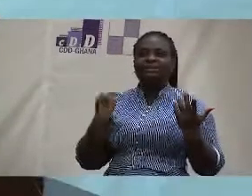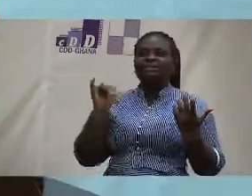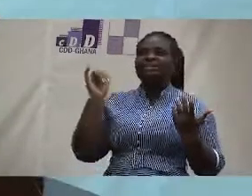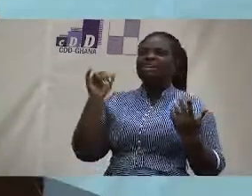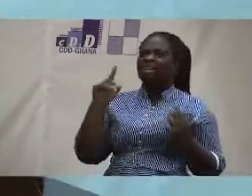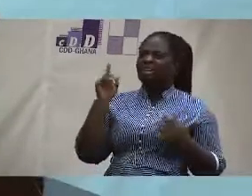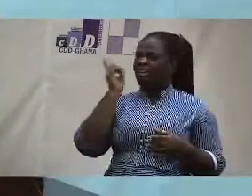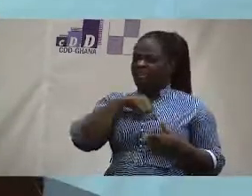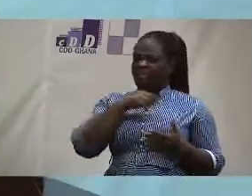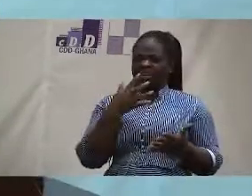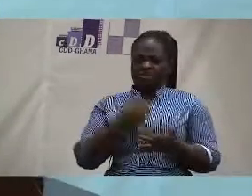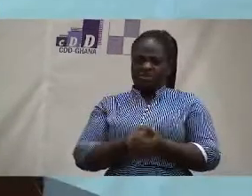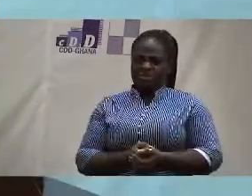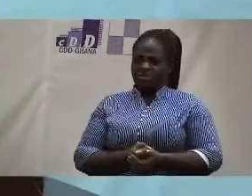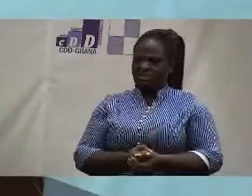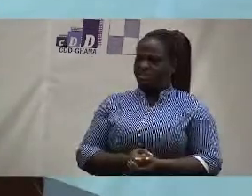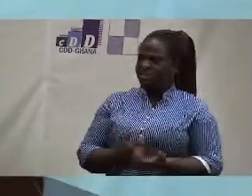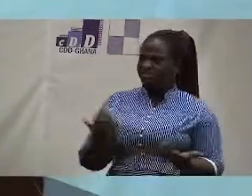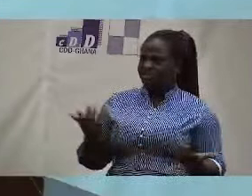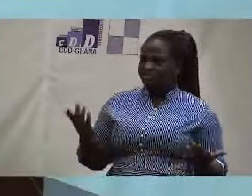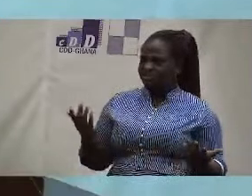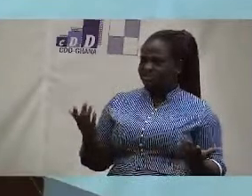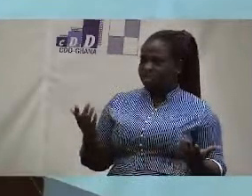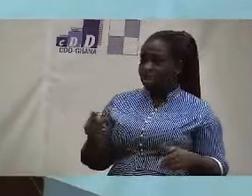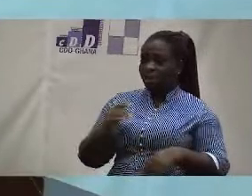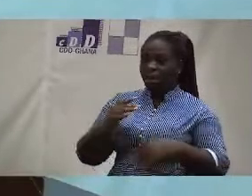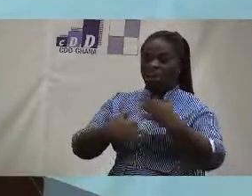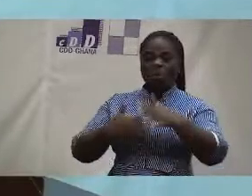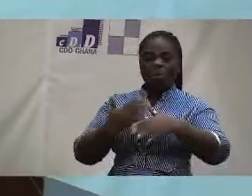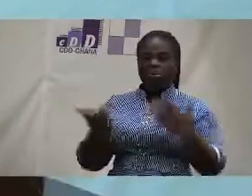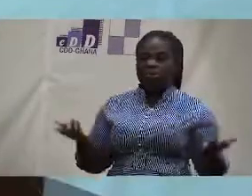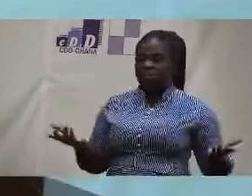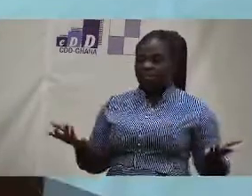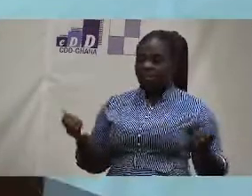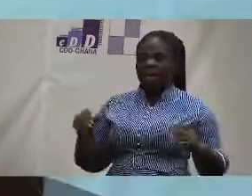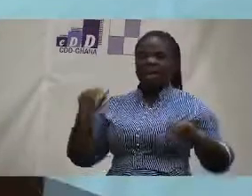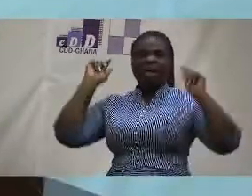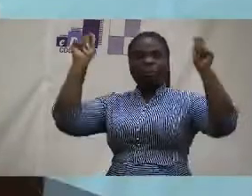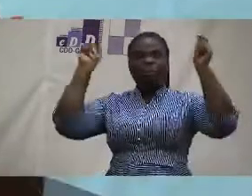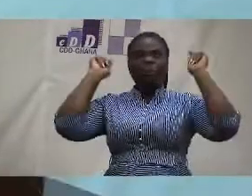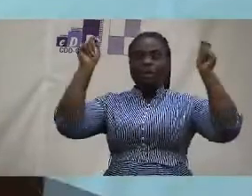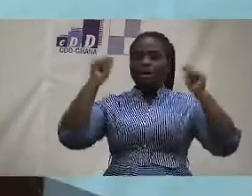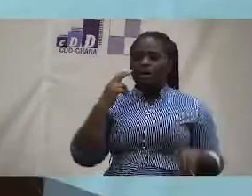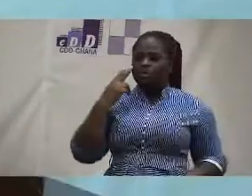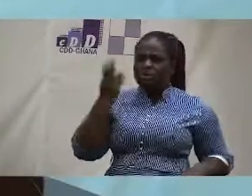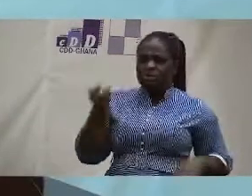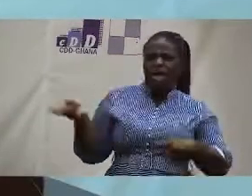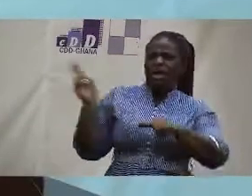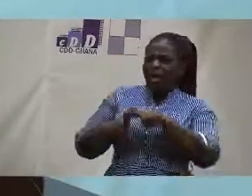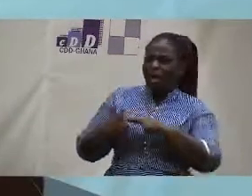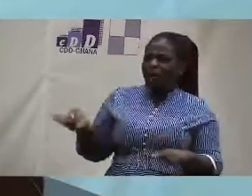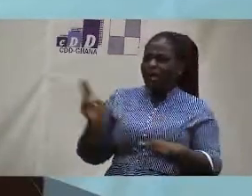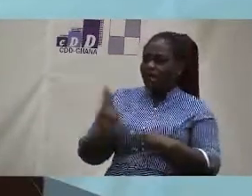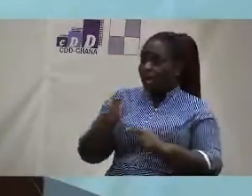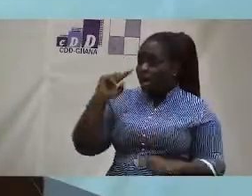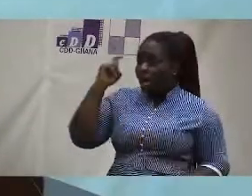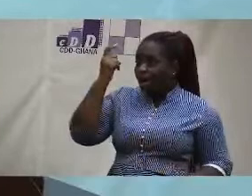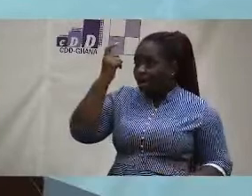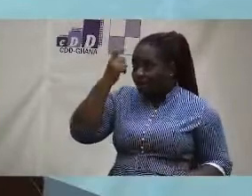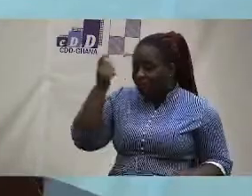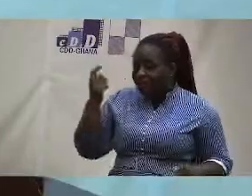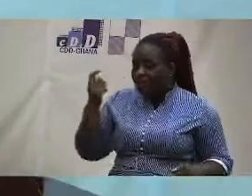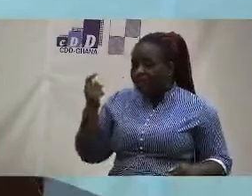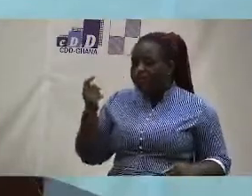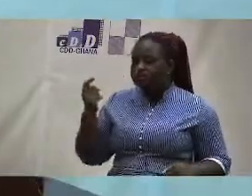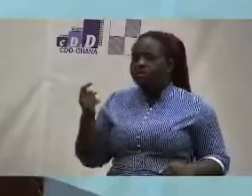fake news, hate speeches, and during protest, we see increasingly that government is